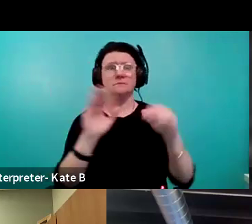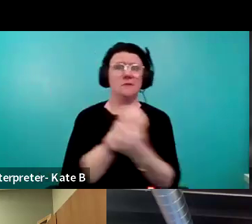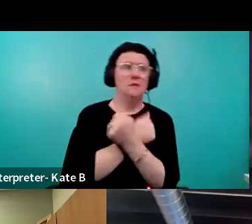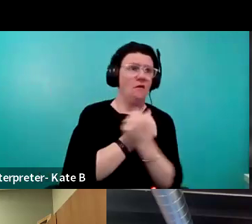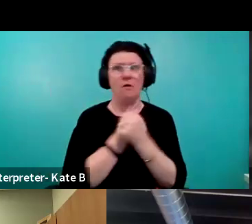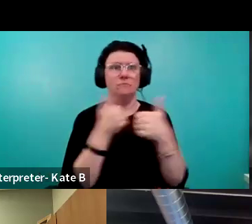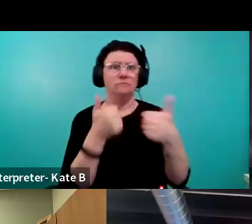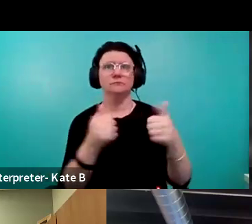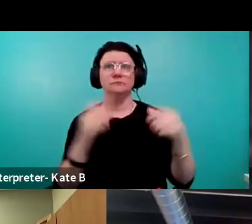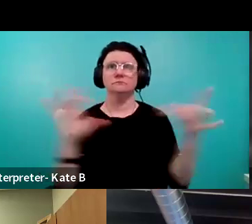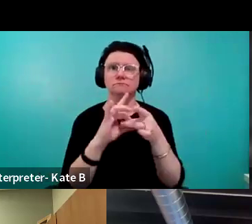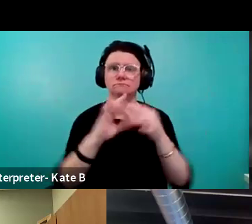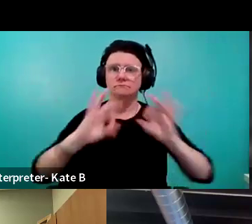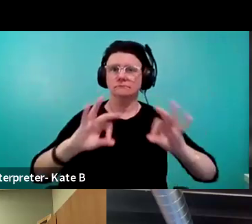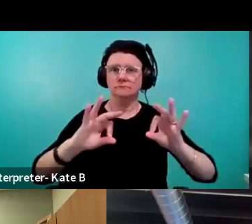She